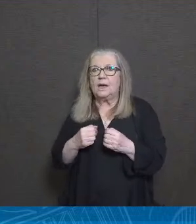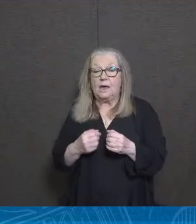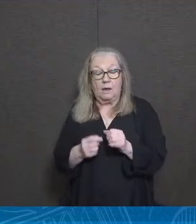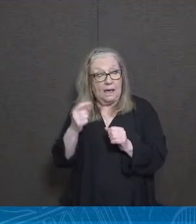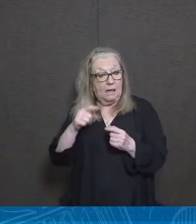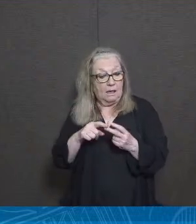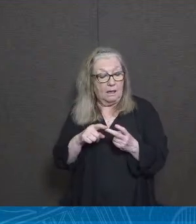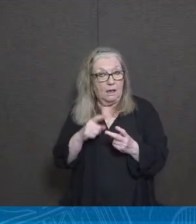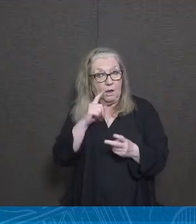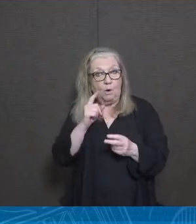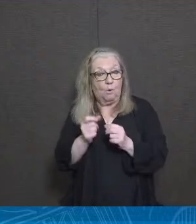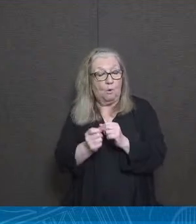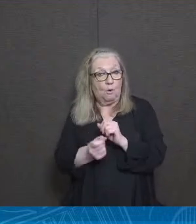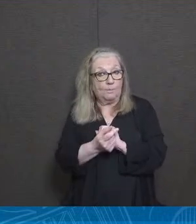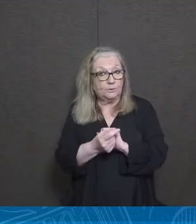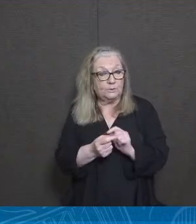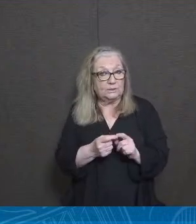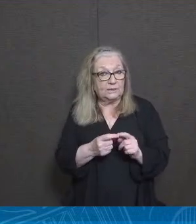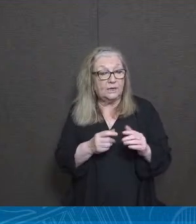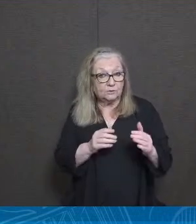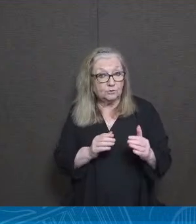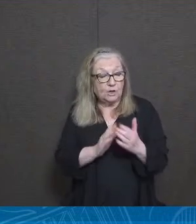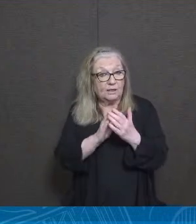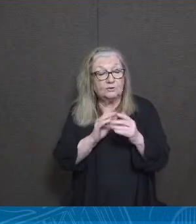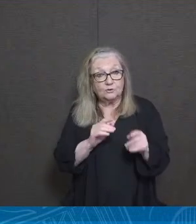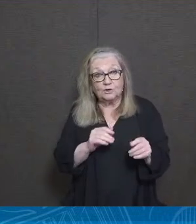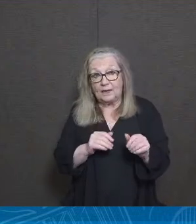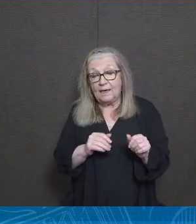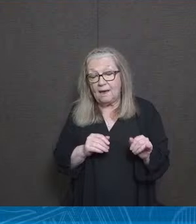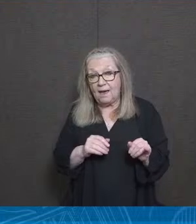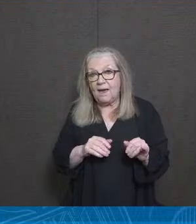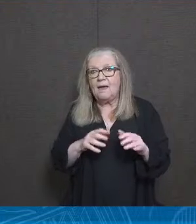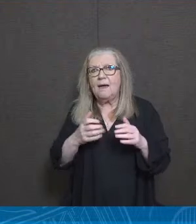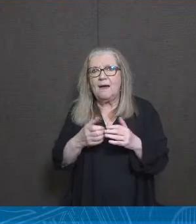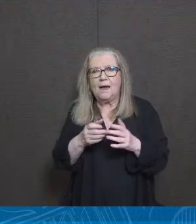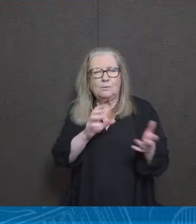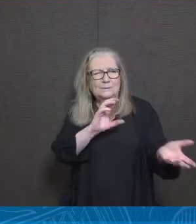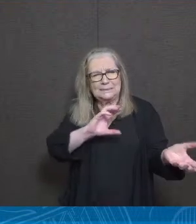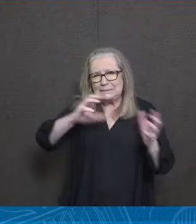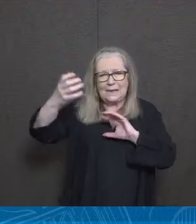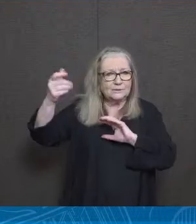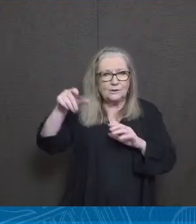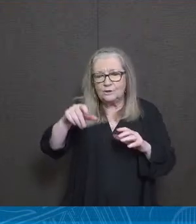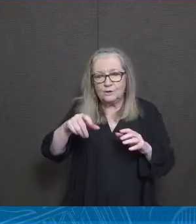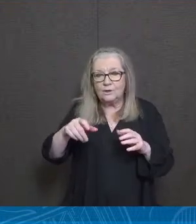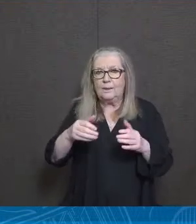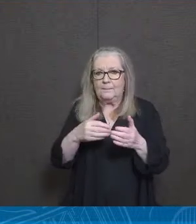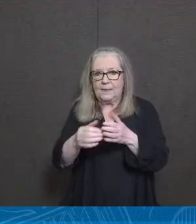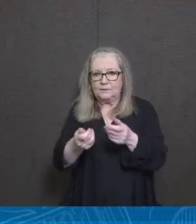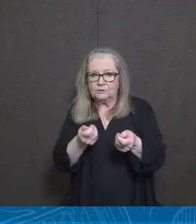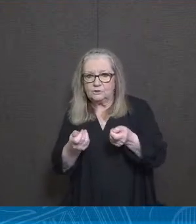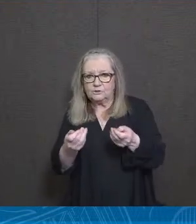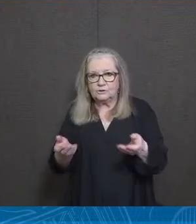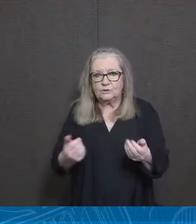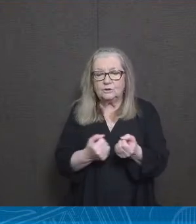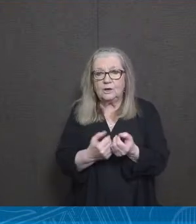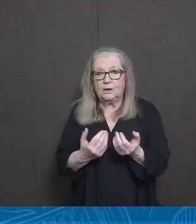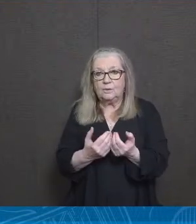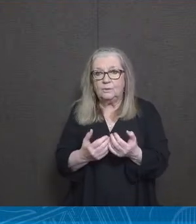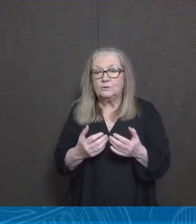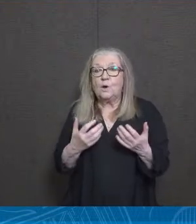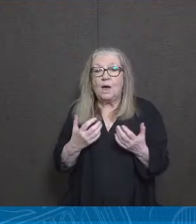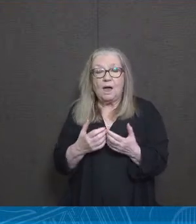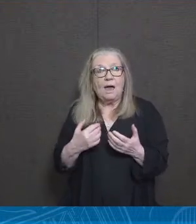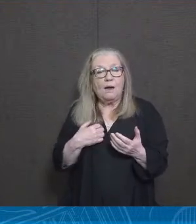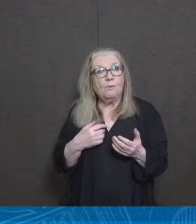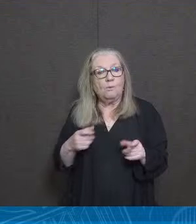challenges of AI in disaster management, the critical role of community engagement in co-creating